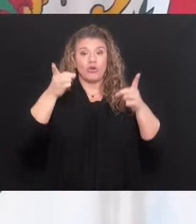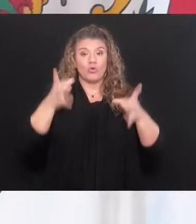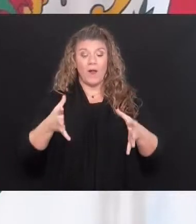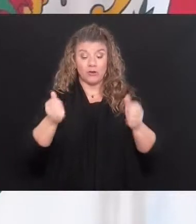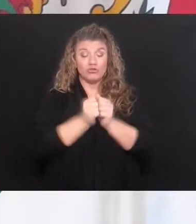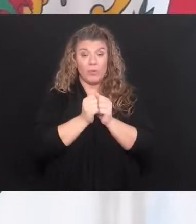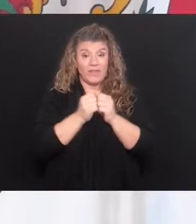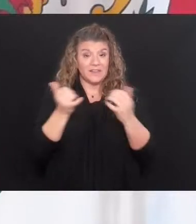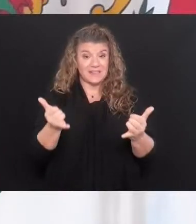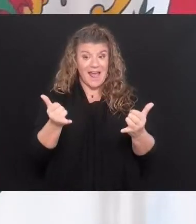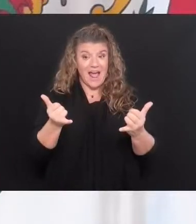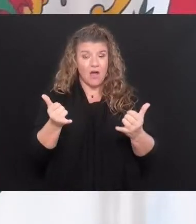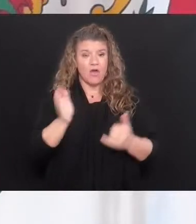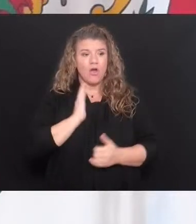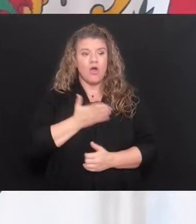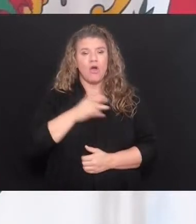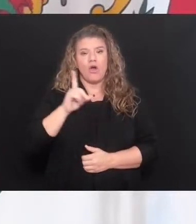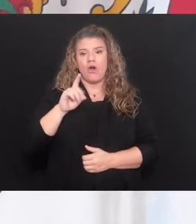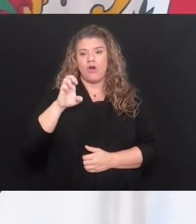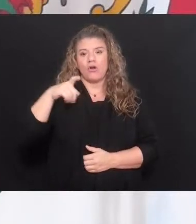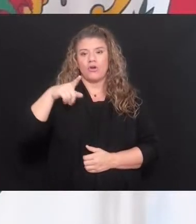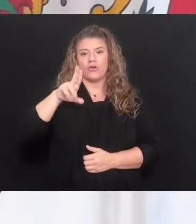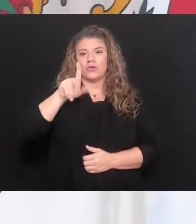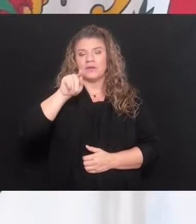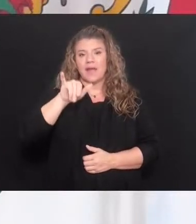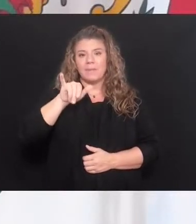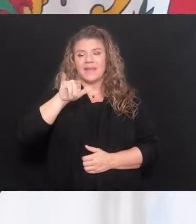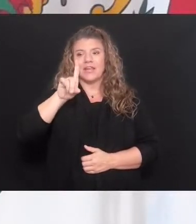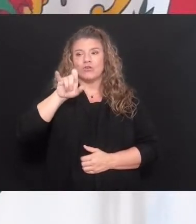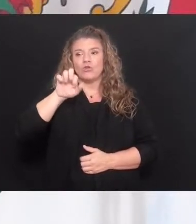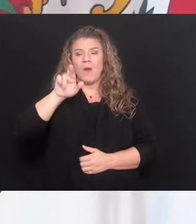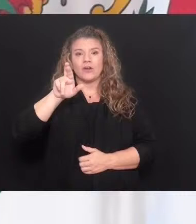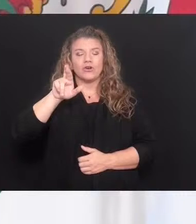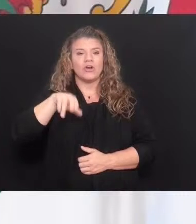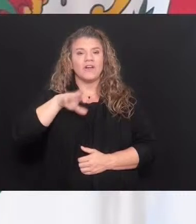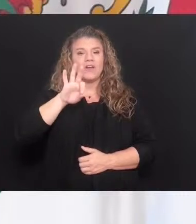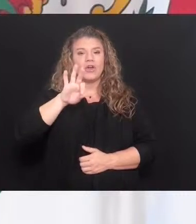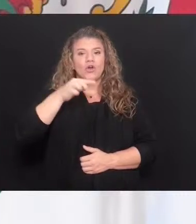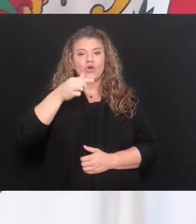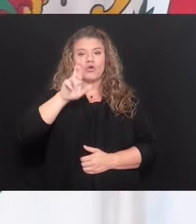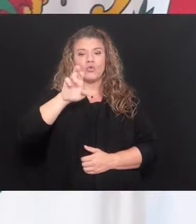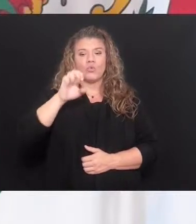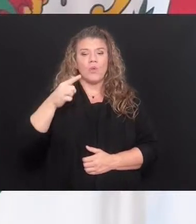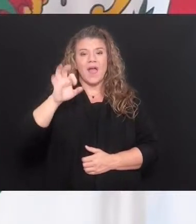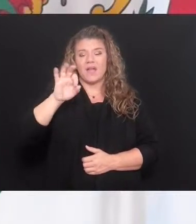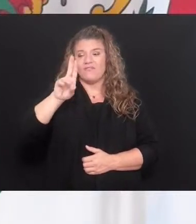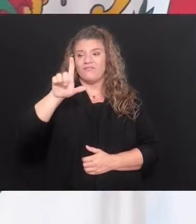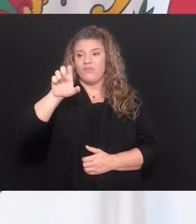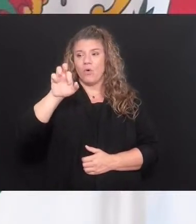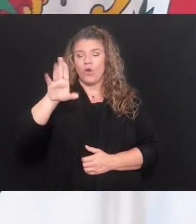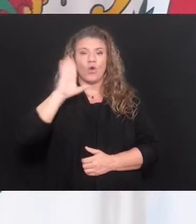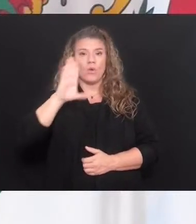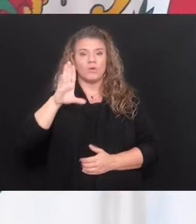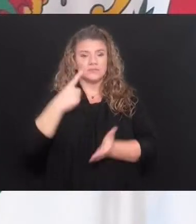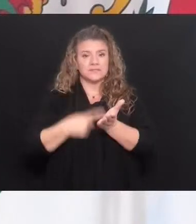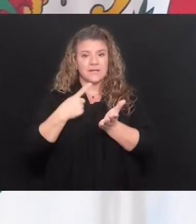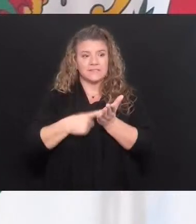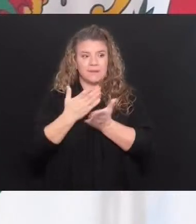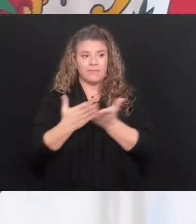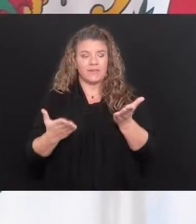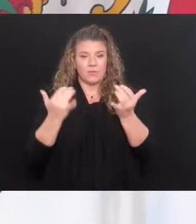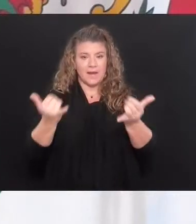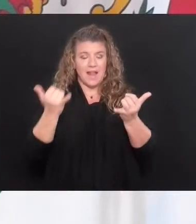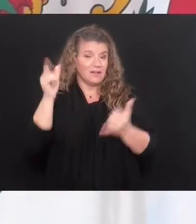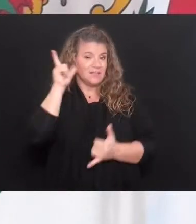right now. You know, our deputy director Greg Fuller's with us. You know, and I think he's going to talk with us right now. So